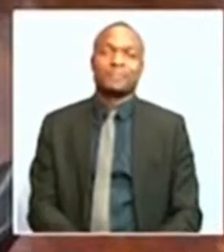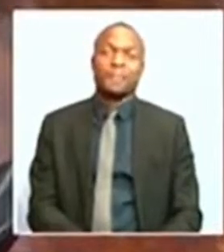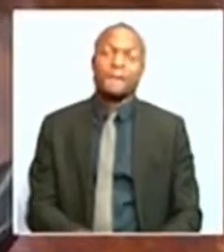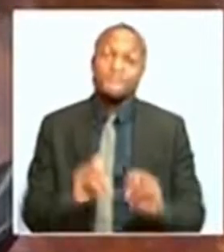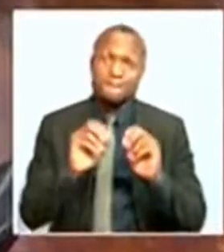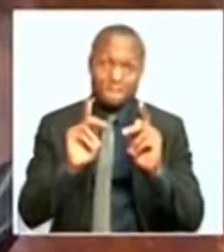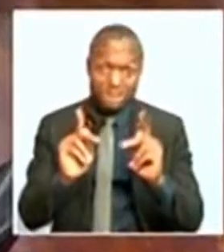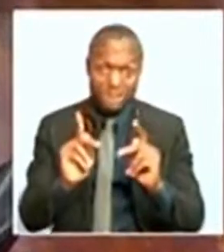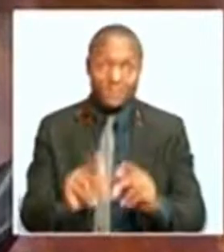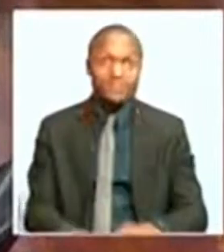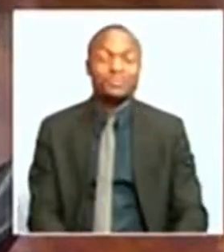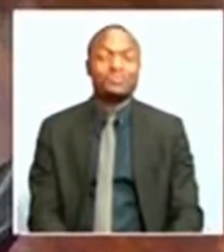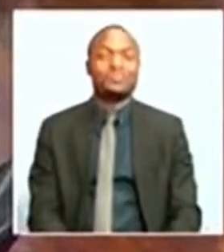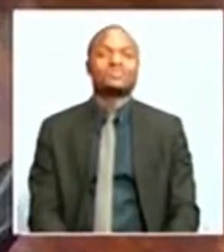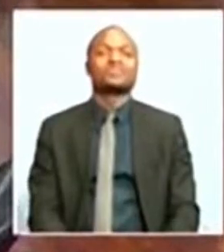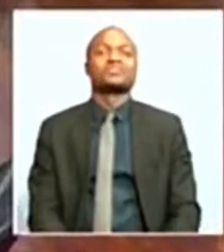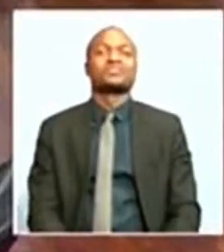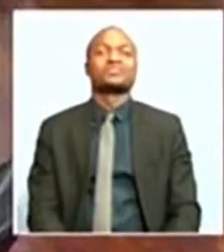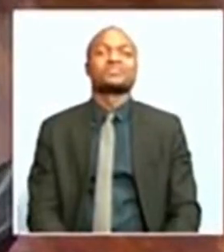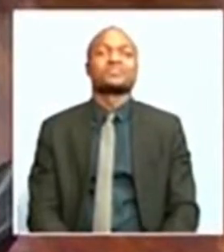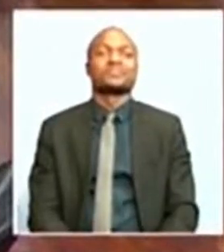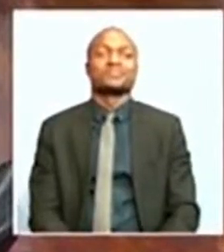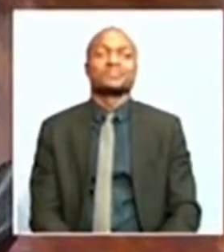Okay. Yes, you can